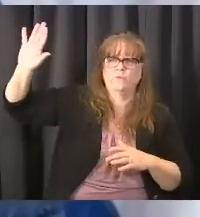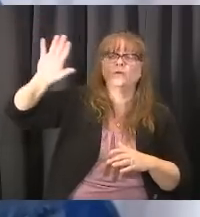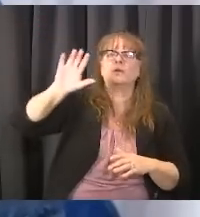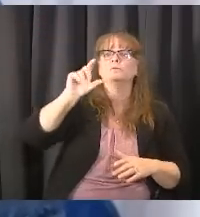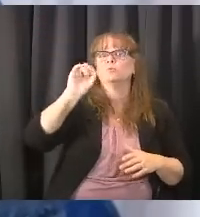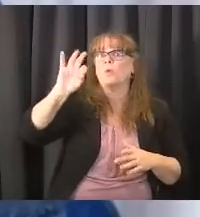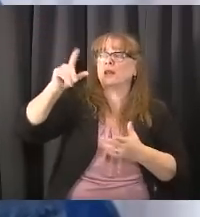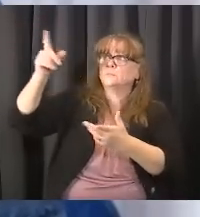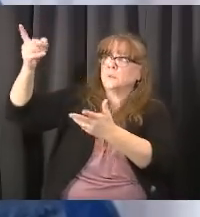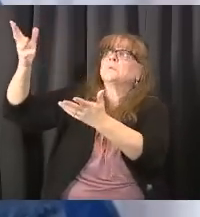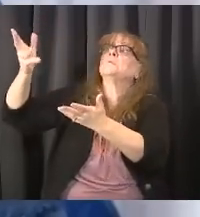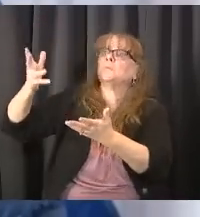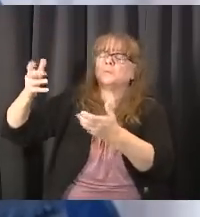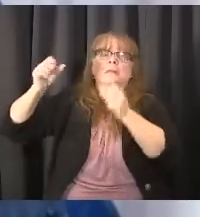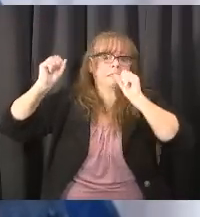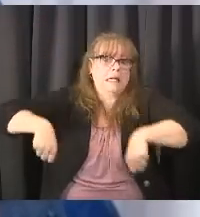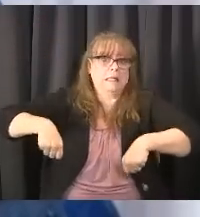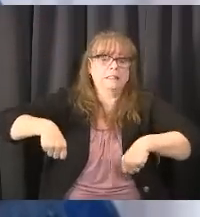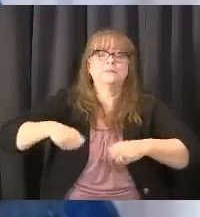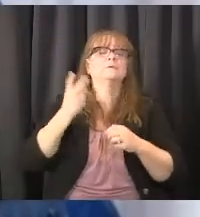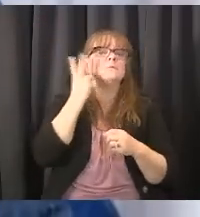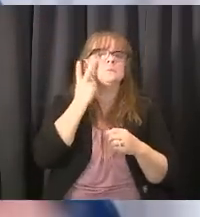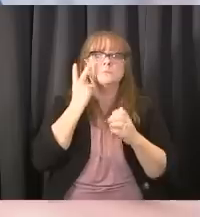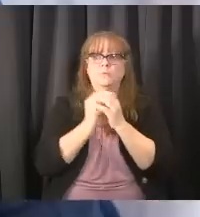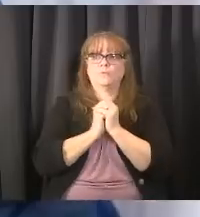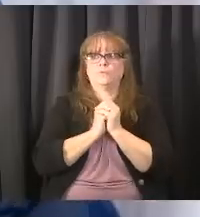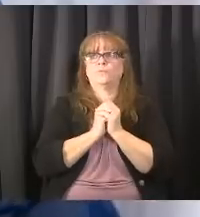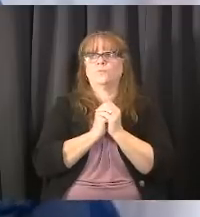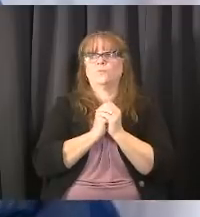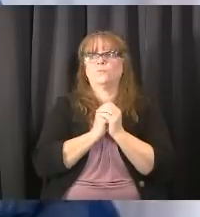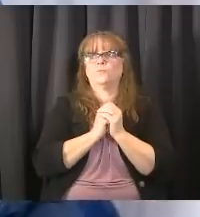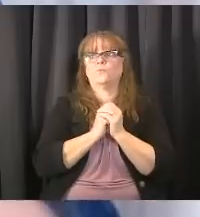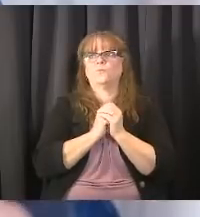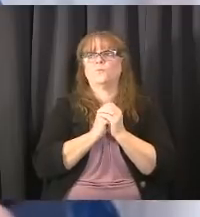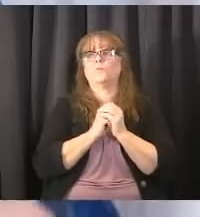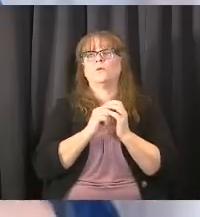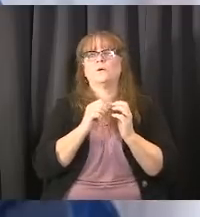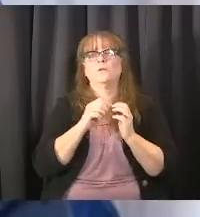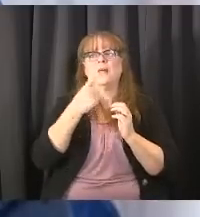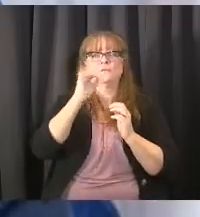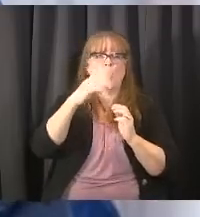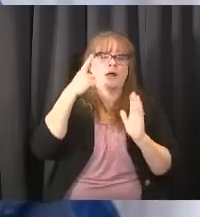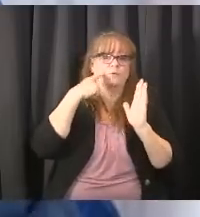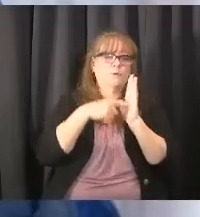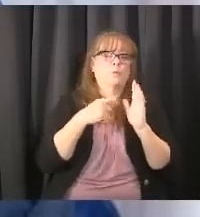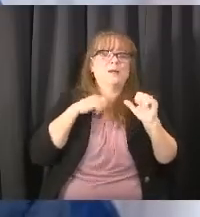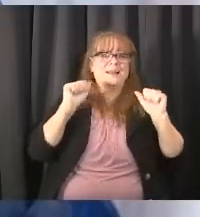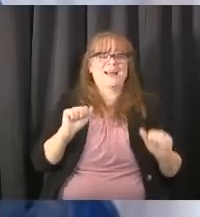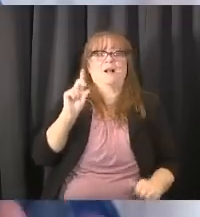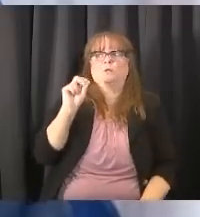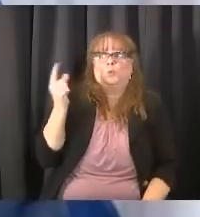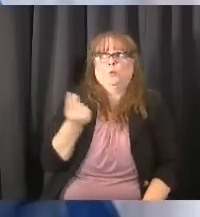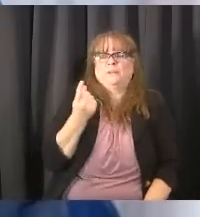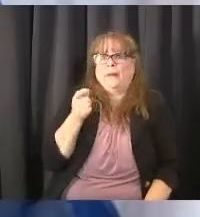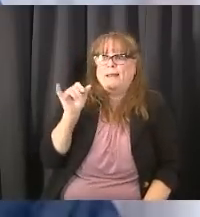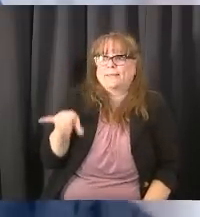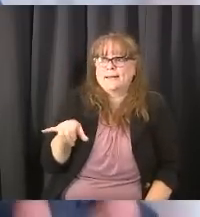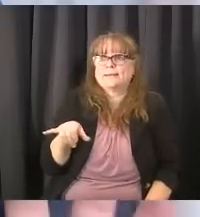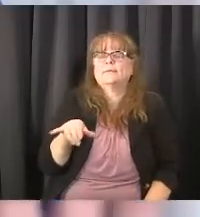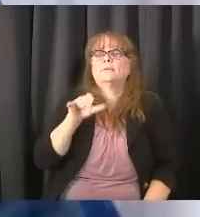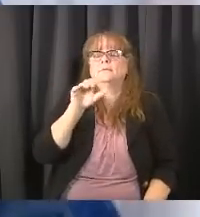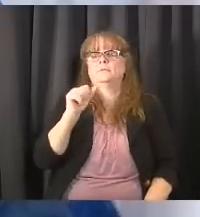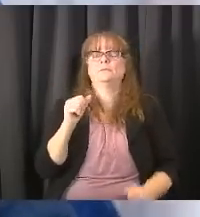tacit leverage that we have to try to advance these. I think the more likely route is what we've taken,